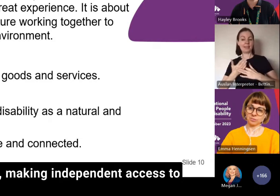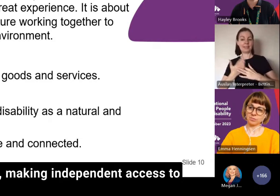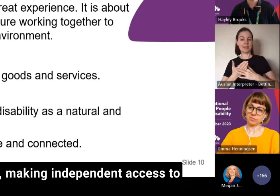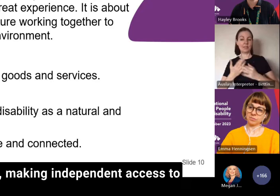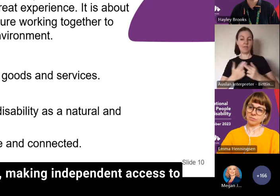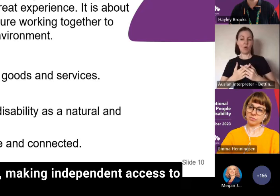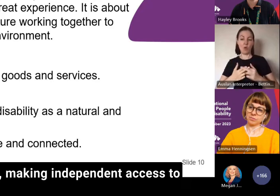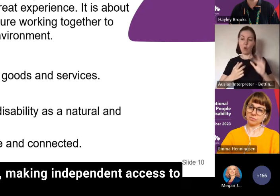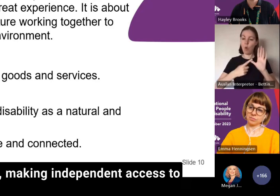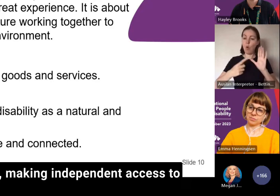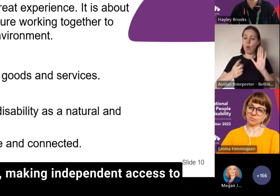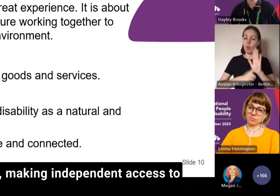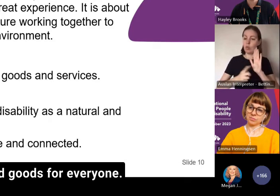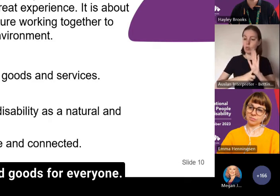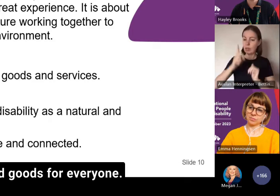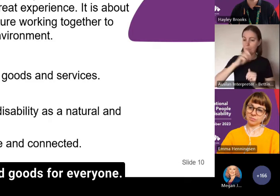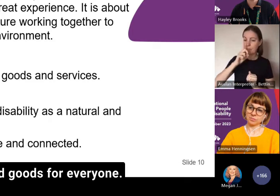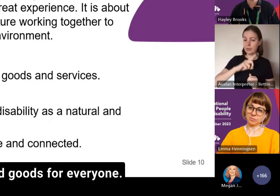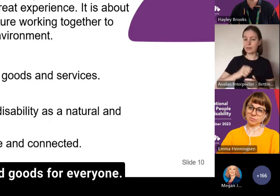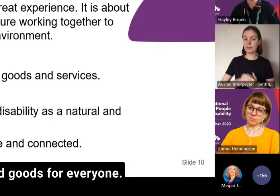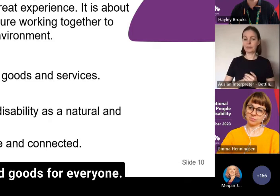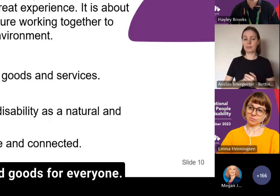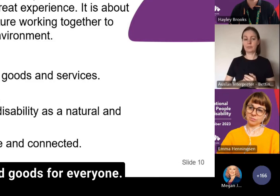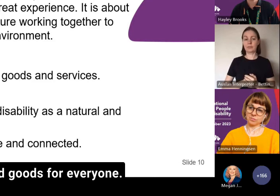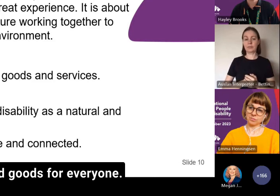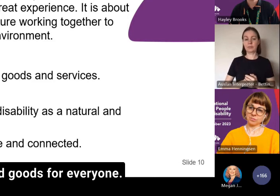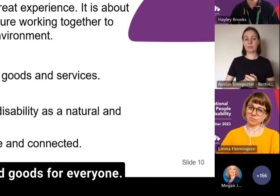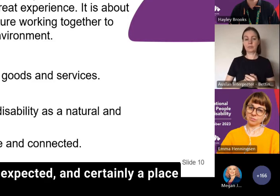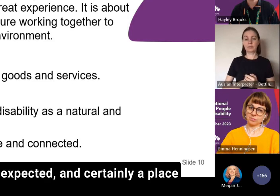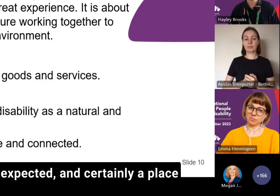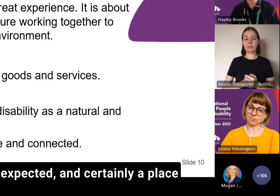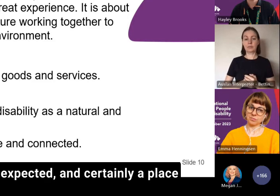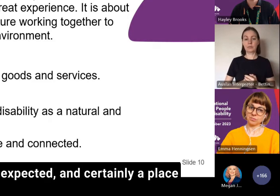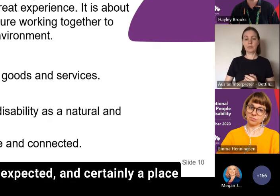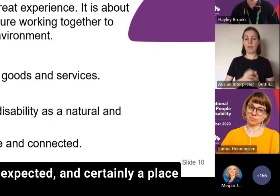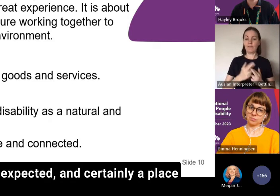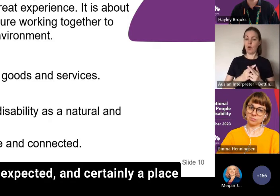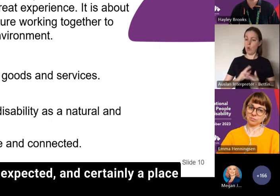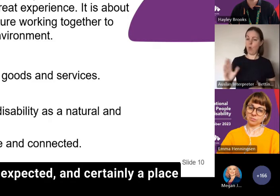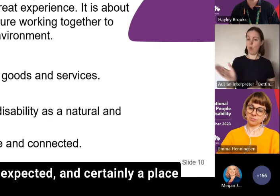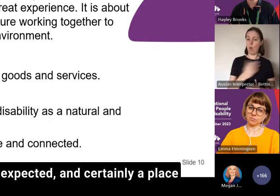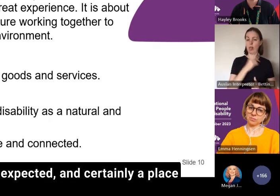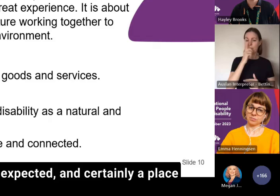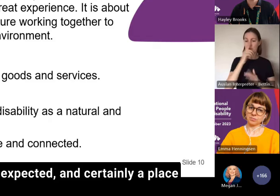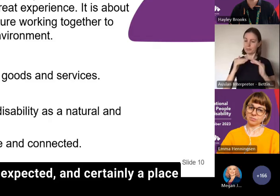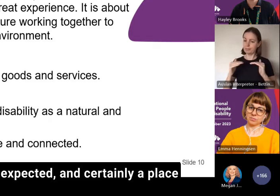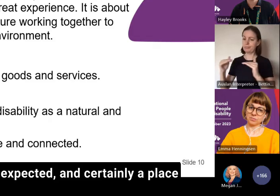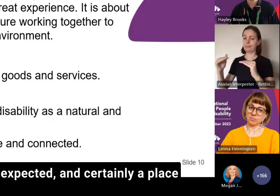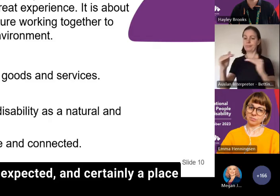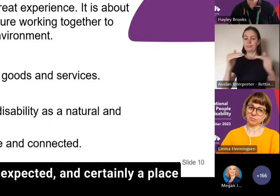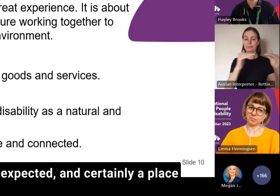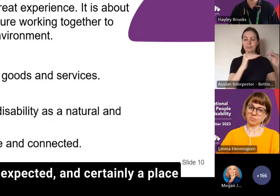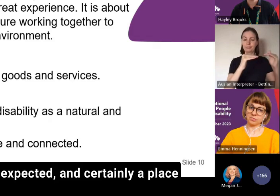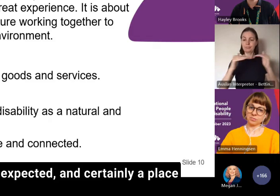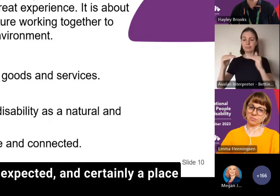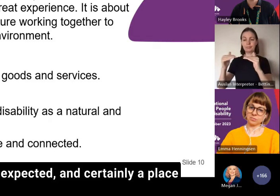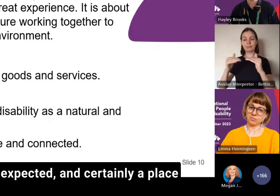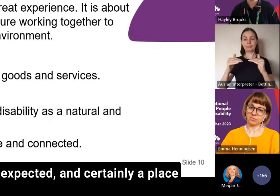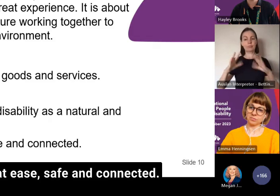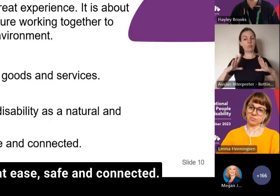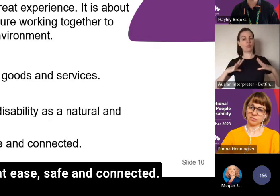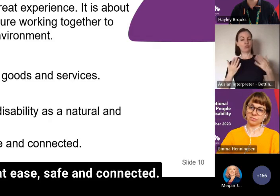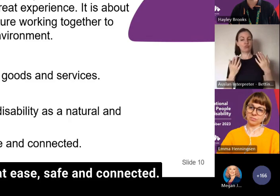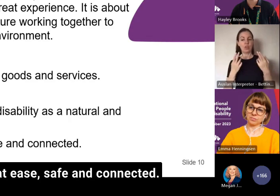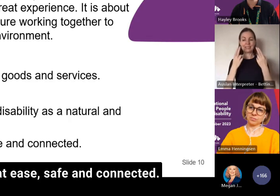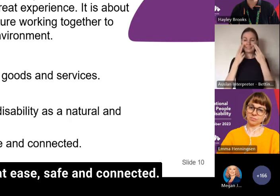making independent access to premises and goods for everyone, equitable, fair, natural, expected, and certainly a